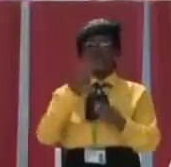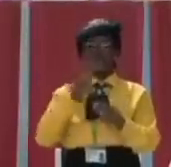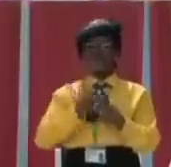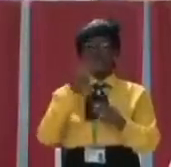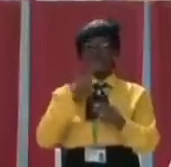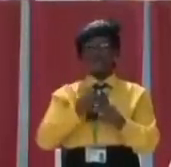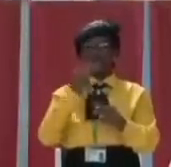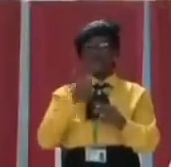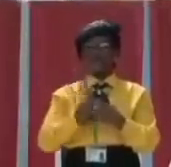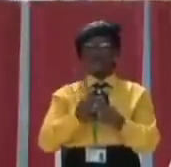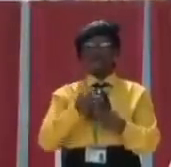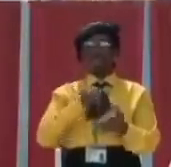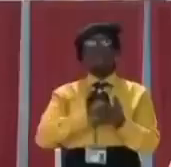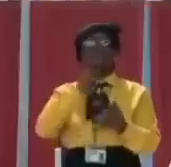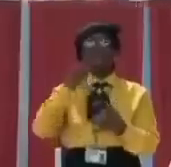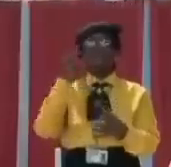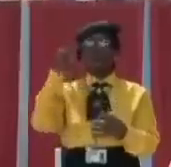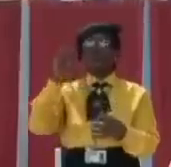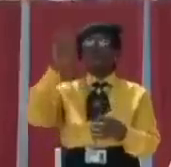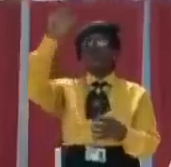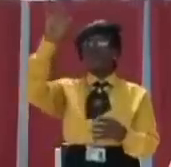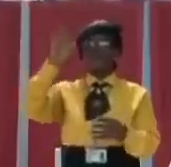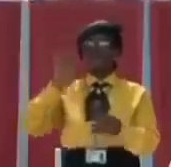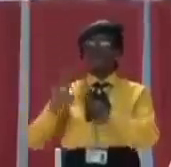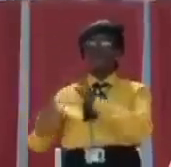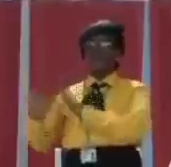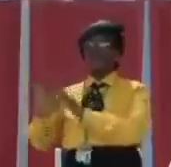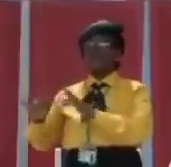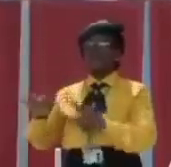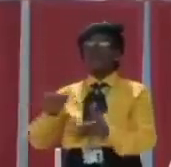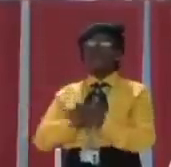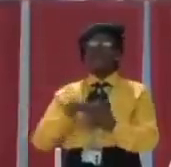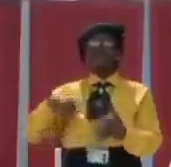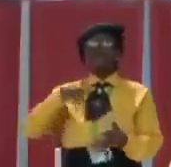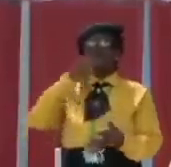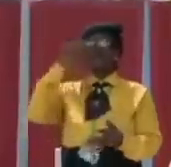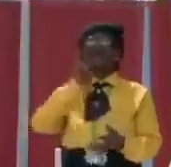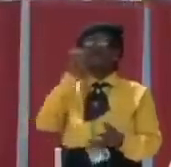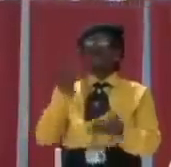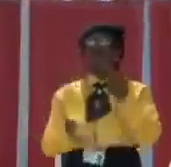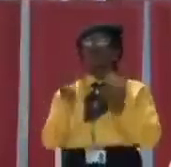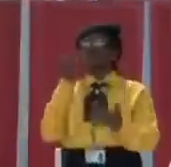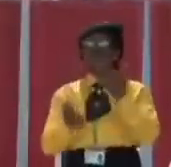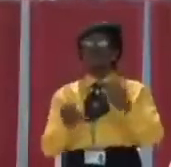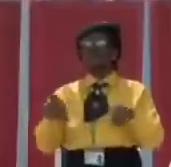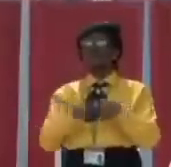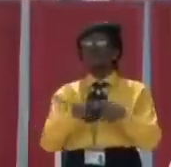It is of his mercy that we are not consumed, so praise him.